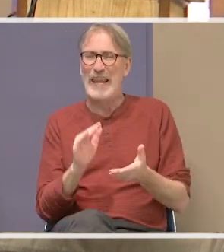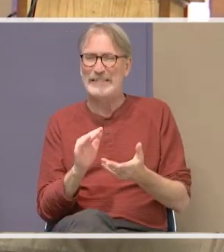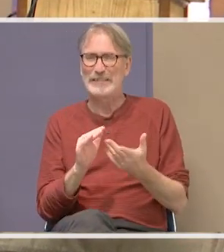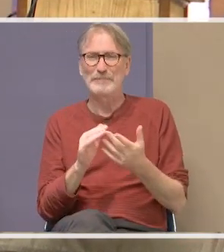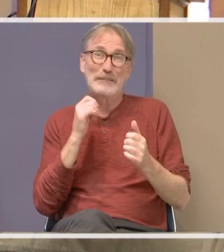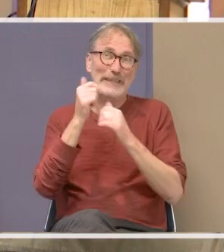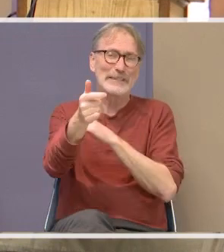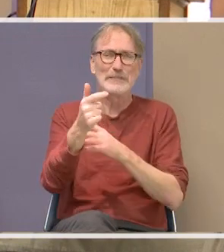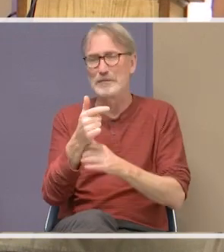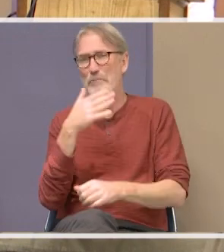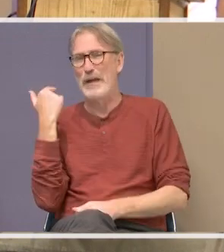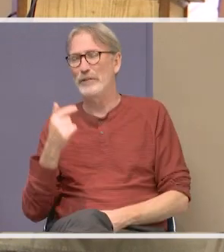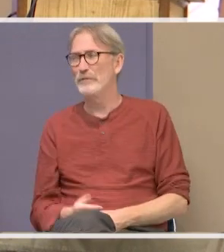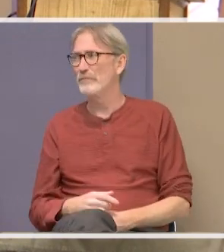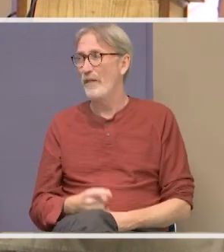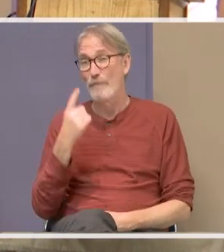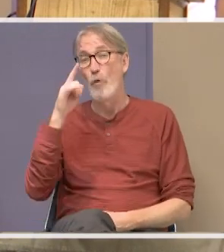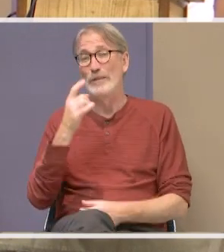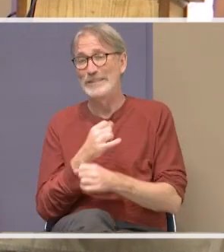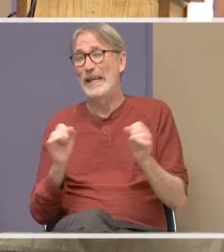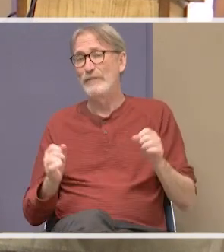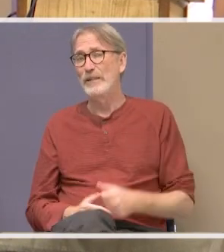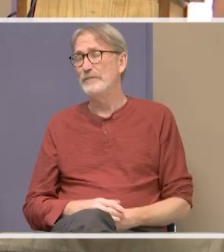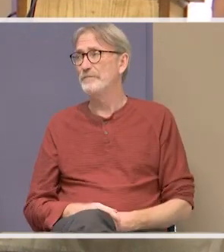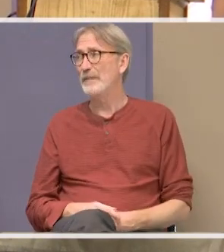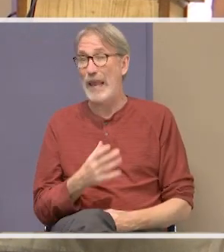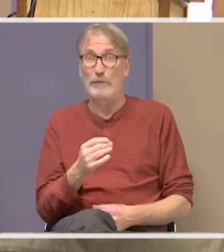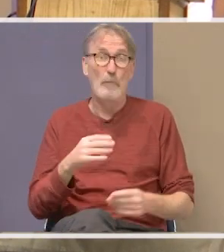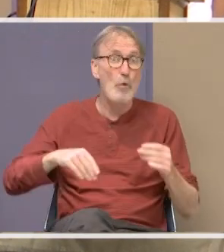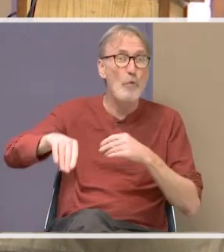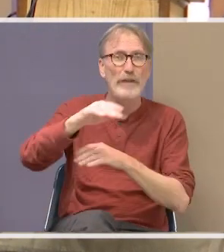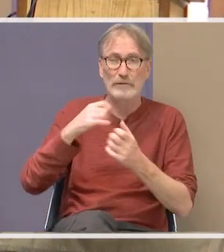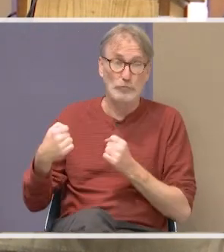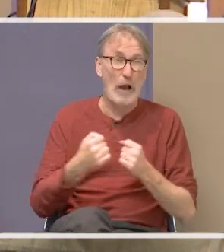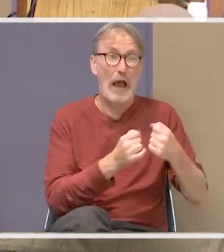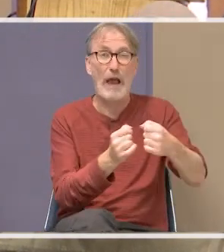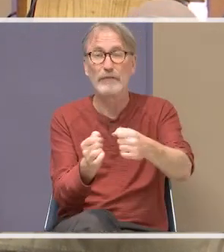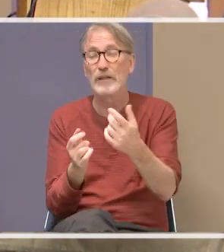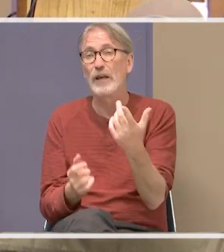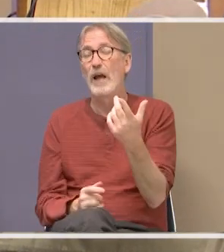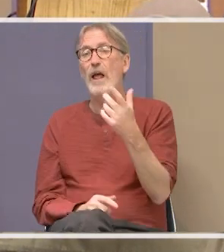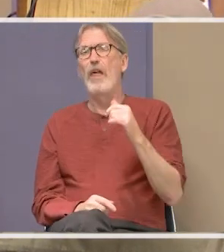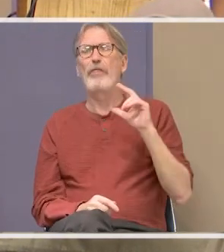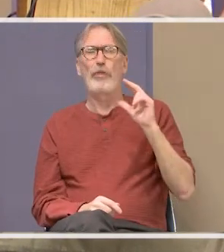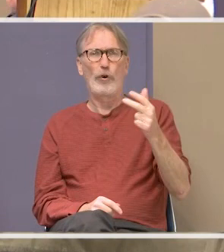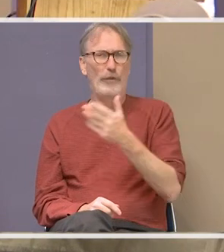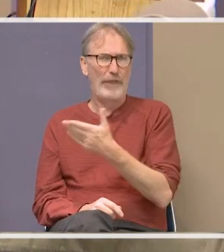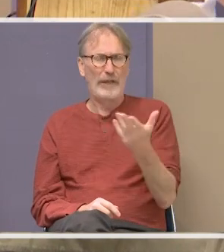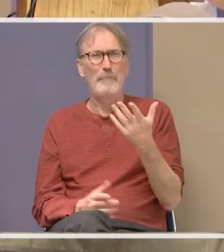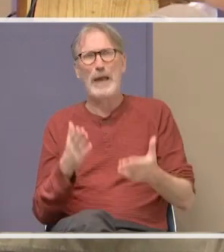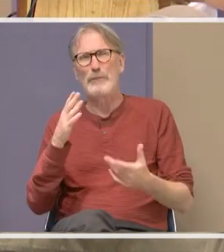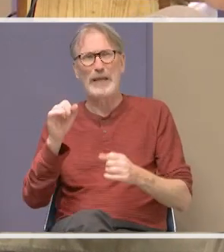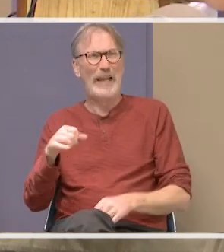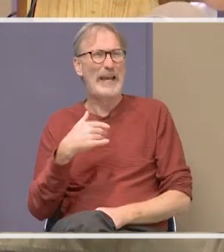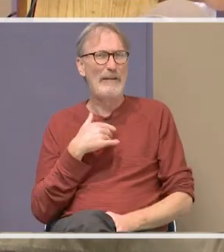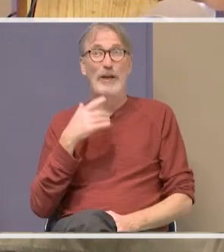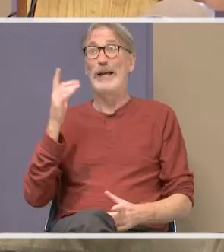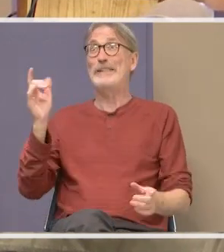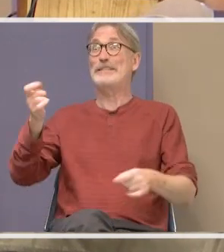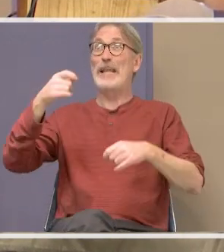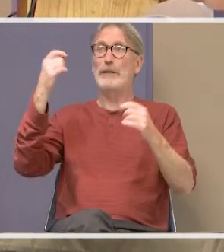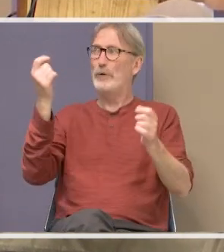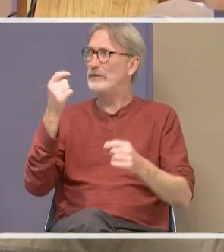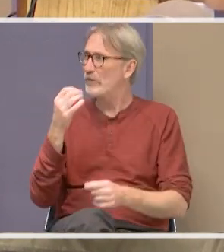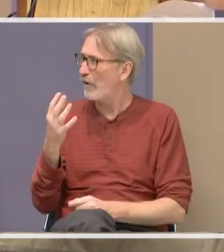better from a safety standpoint and a movement standpoint. The third thing is maybe there could be a celebration of the